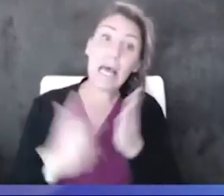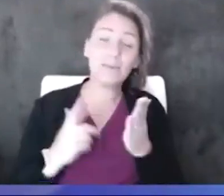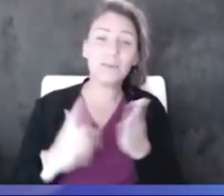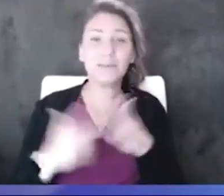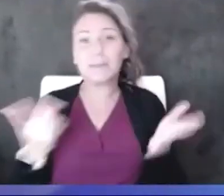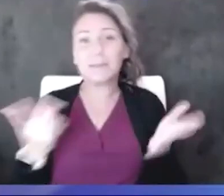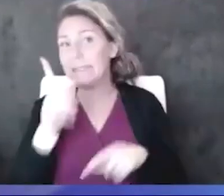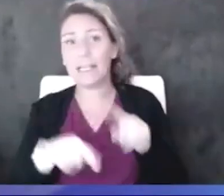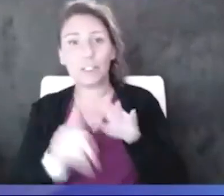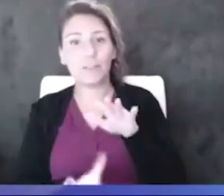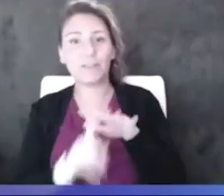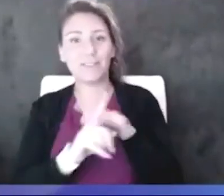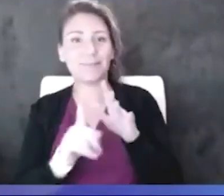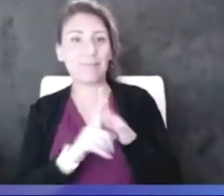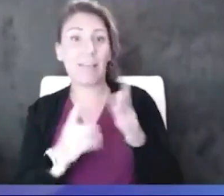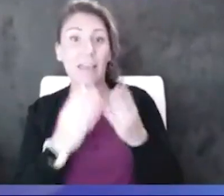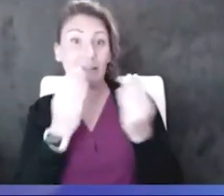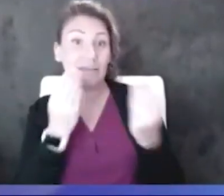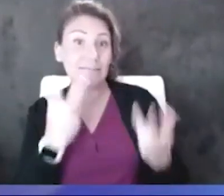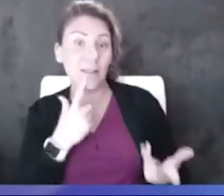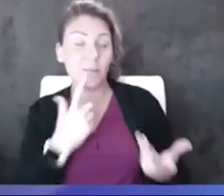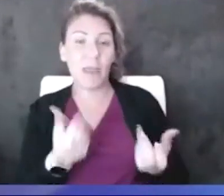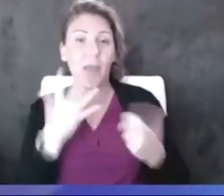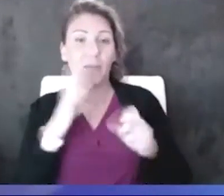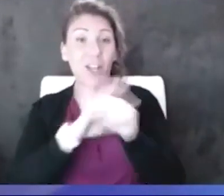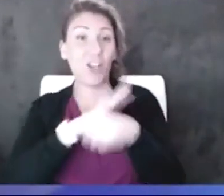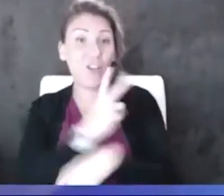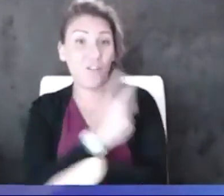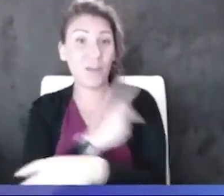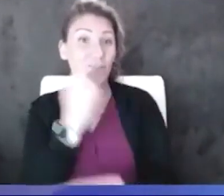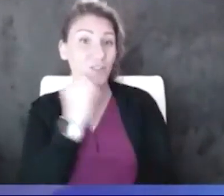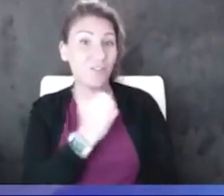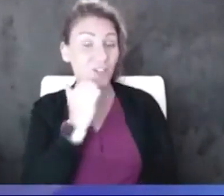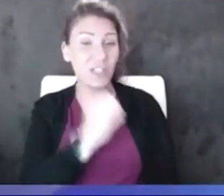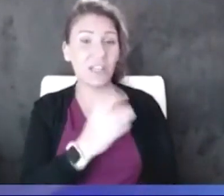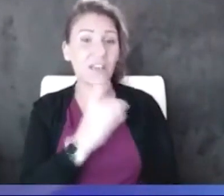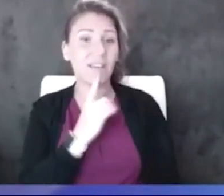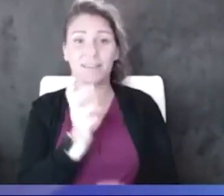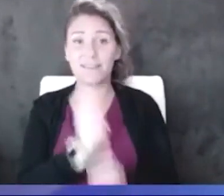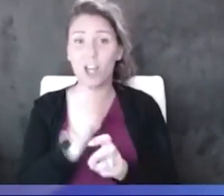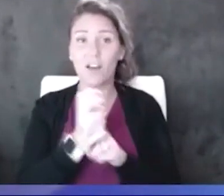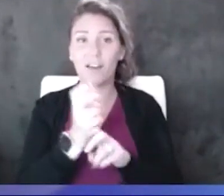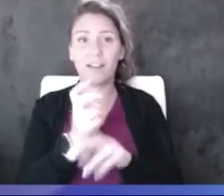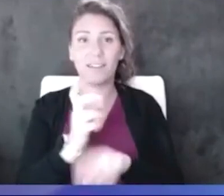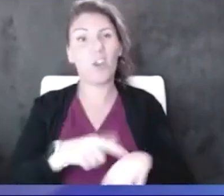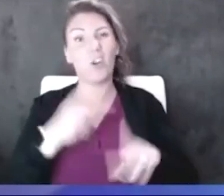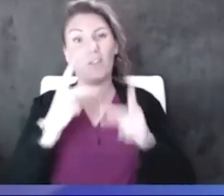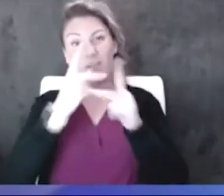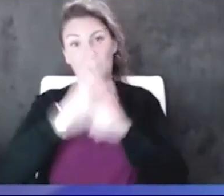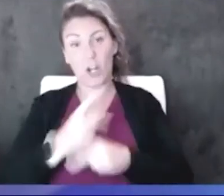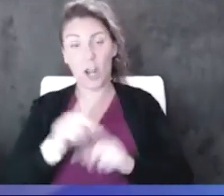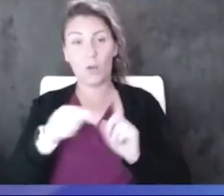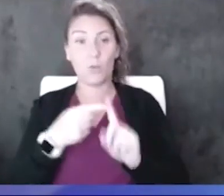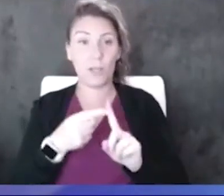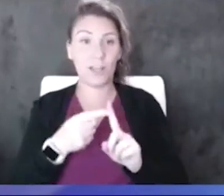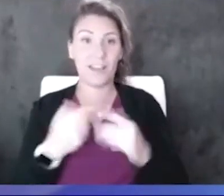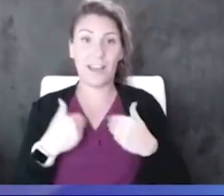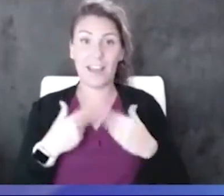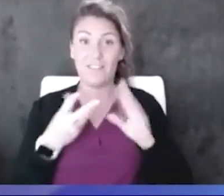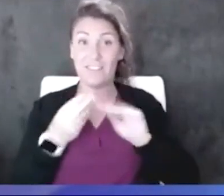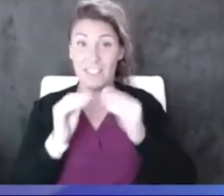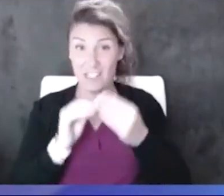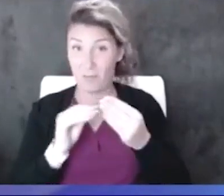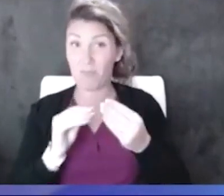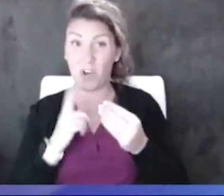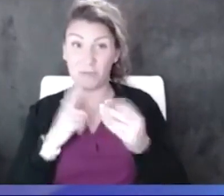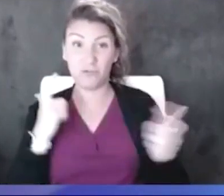many COVID patients we have every day. Yeah, every day. And it's harder and takes longer to figure that out when we've got the number that we do. Mm-hmm. Yeah. All right,